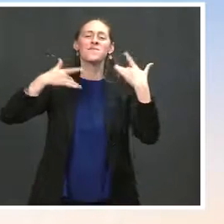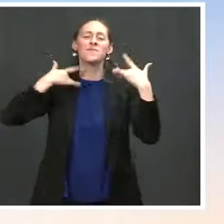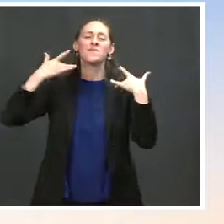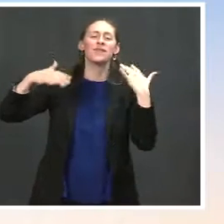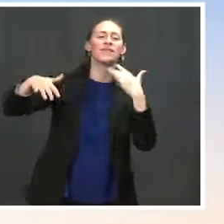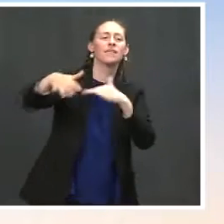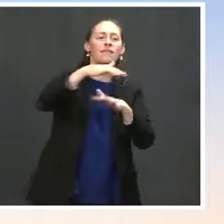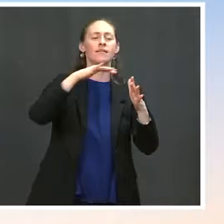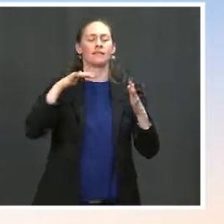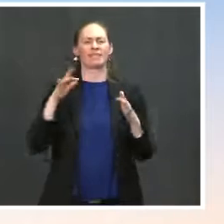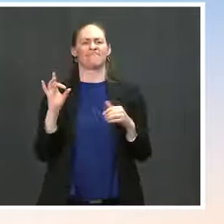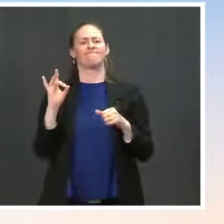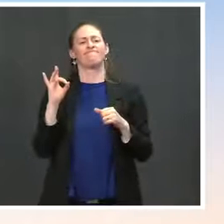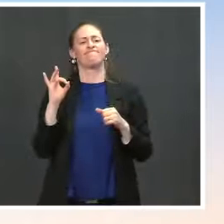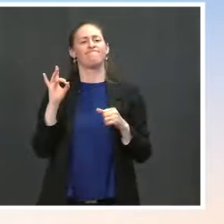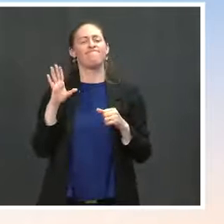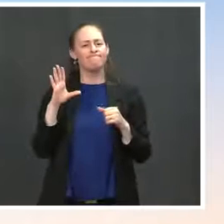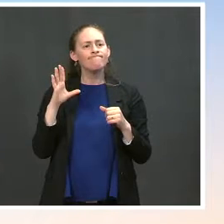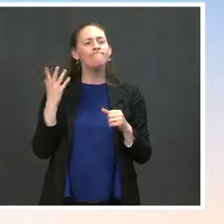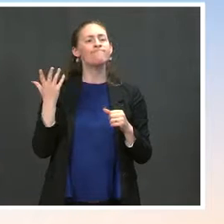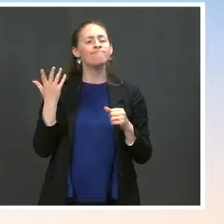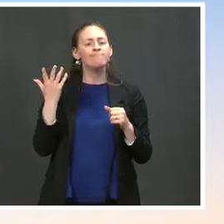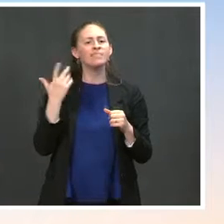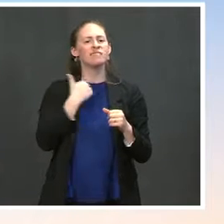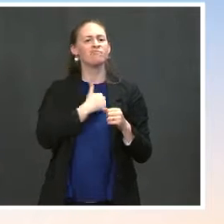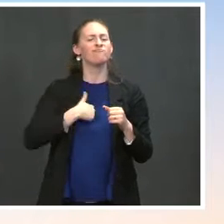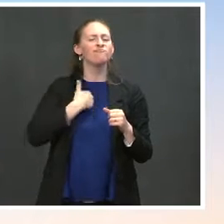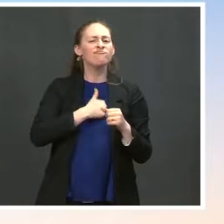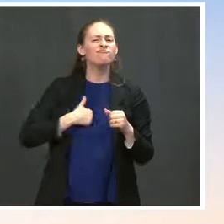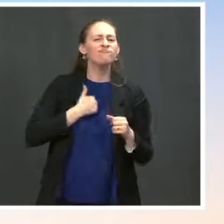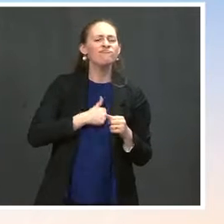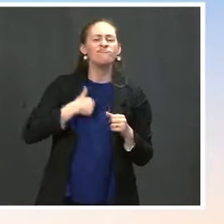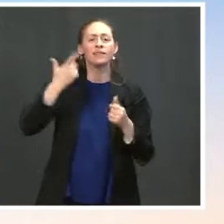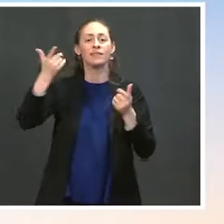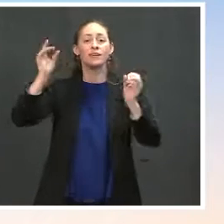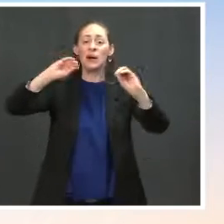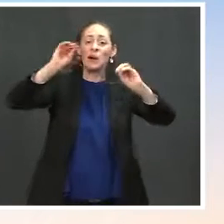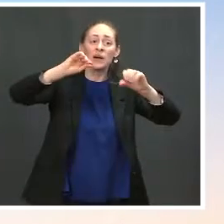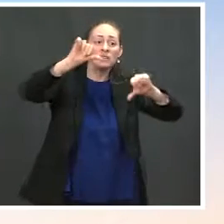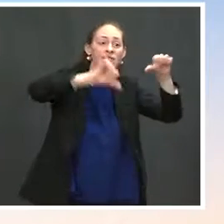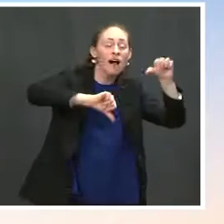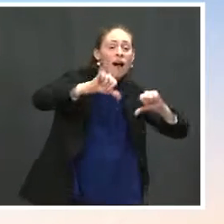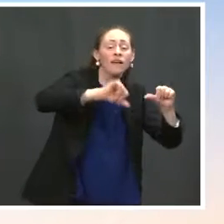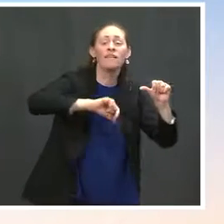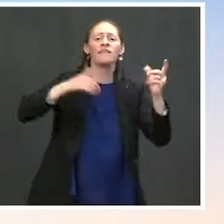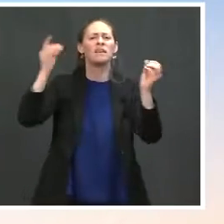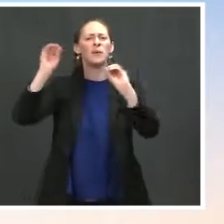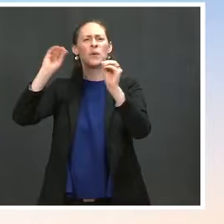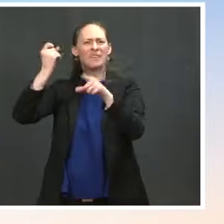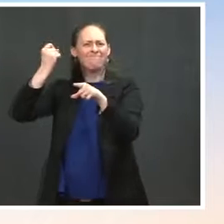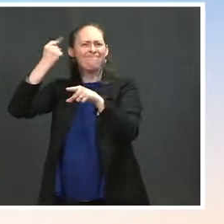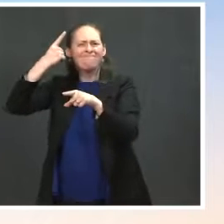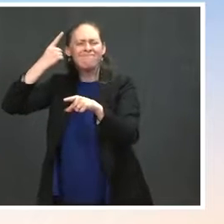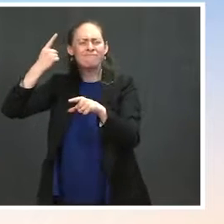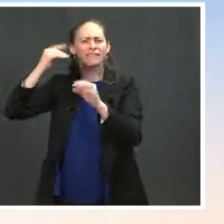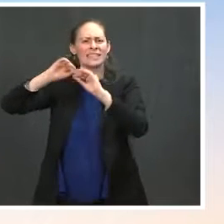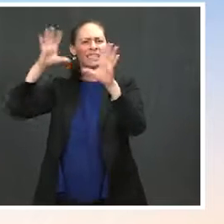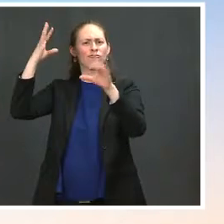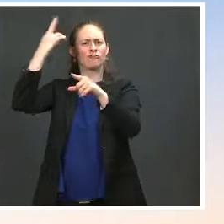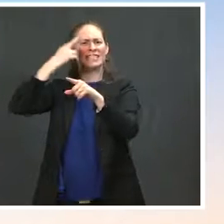Regrettably, without any facts, without any science, without any rationale that would be considered